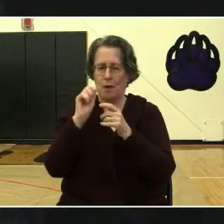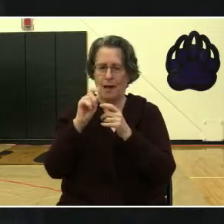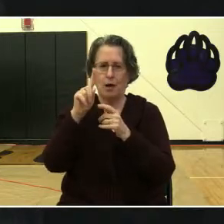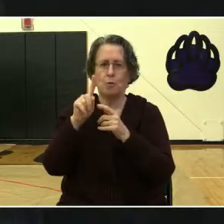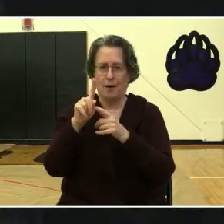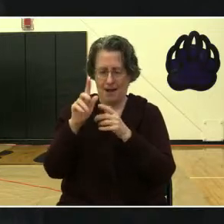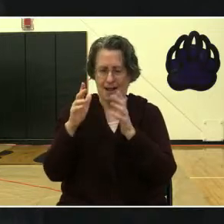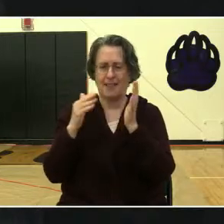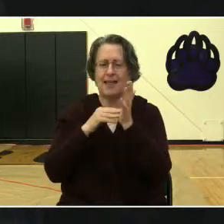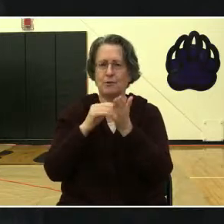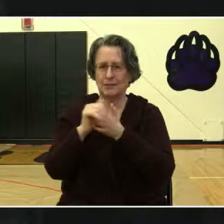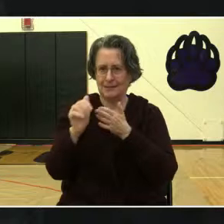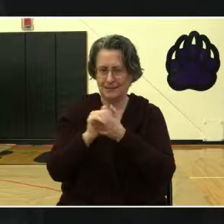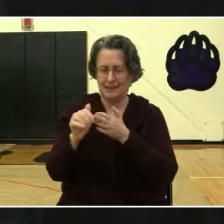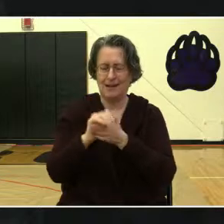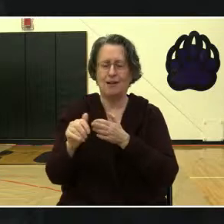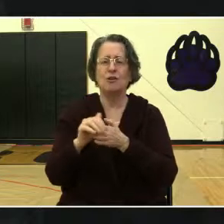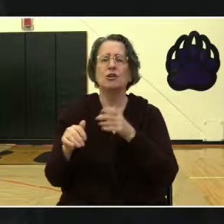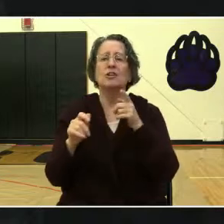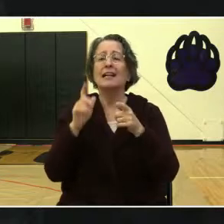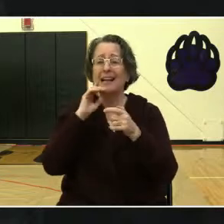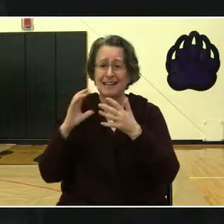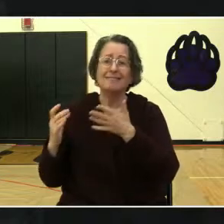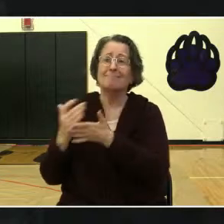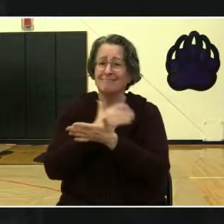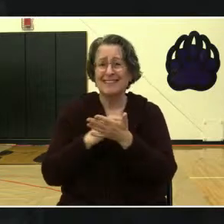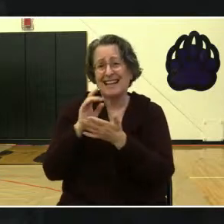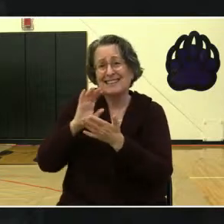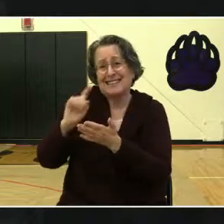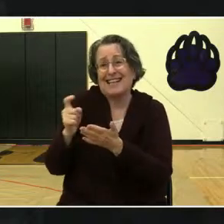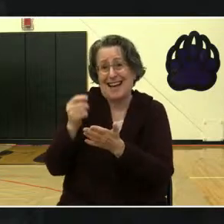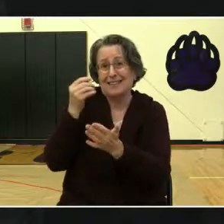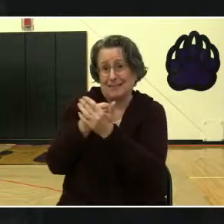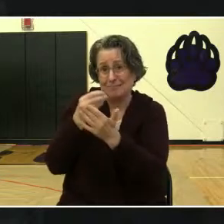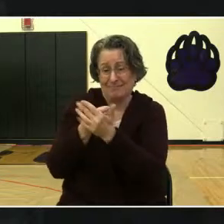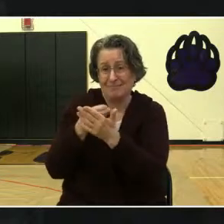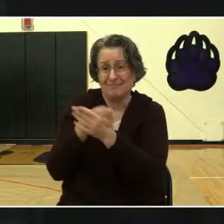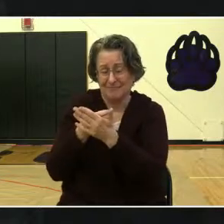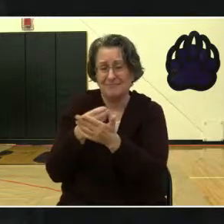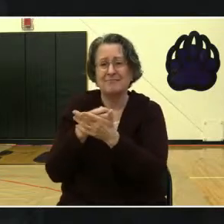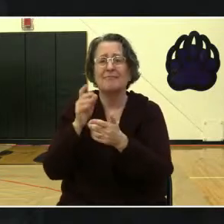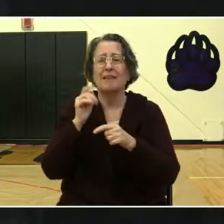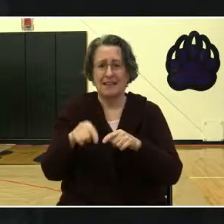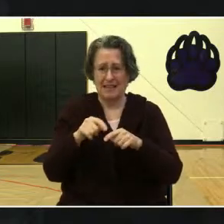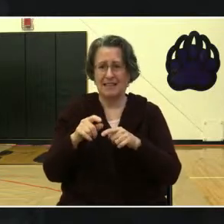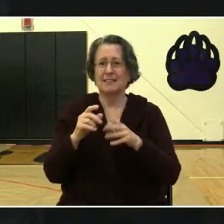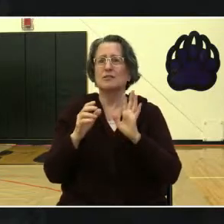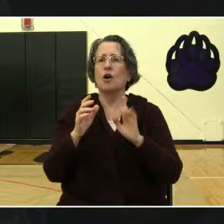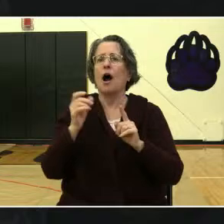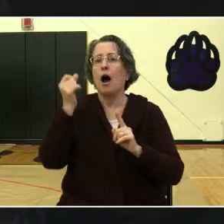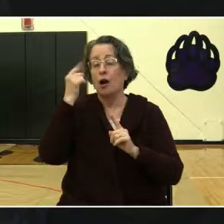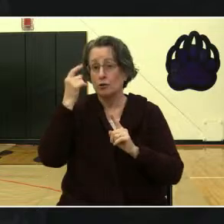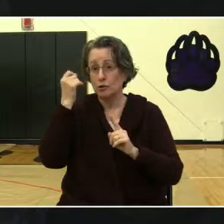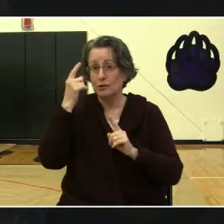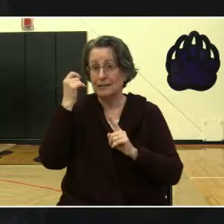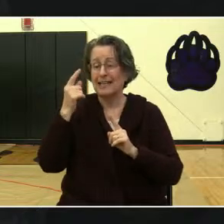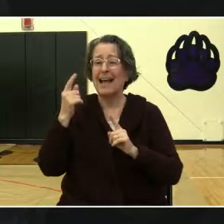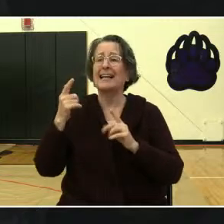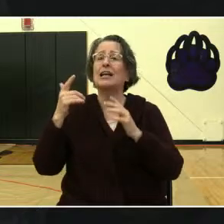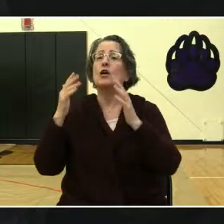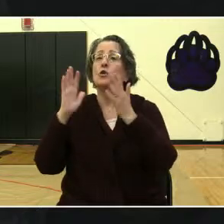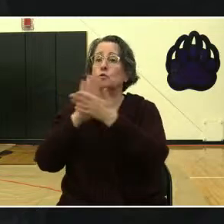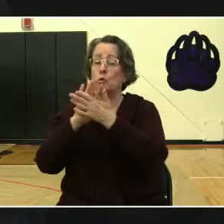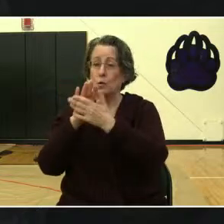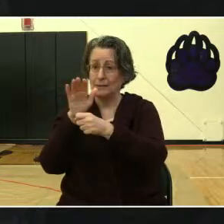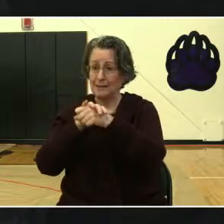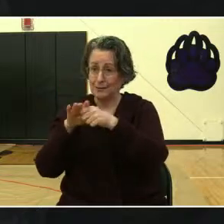be comprised of all of the sources of Revenue collected by the town this motion also provides that the town and School District taxes assessed on the grand list